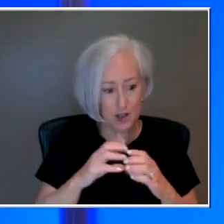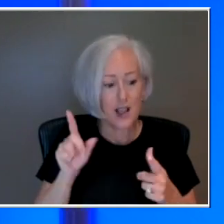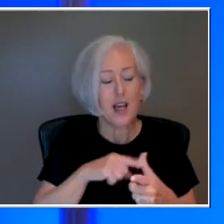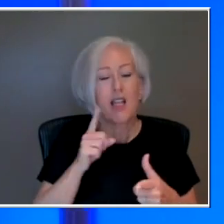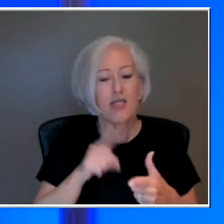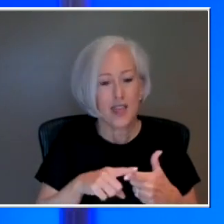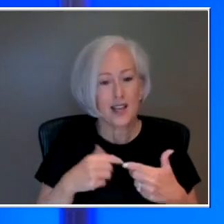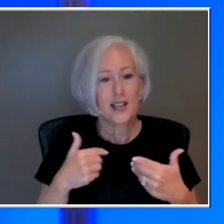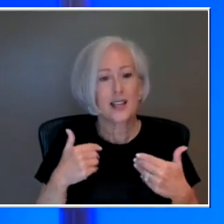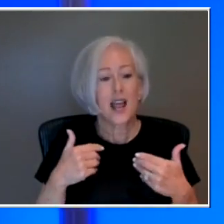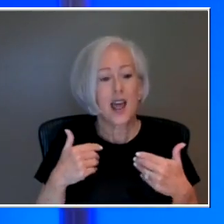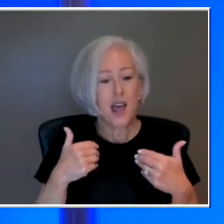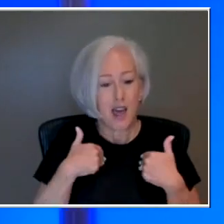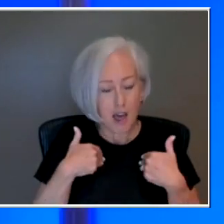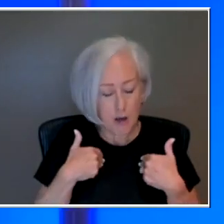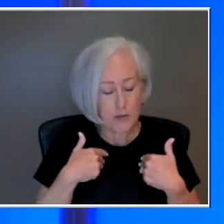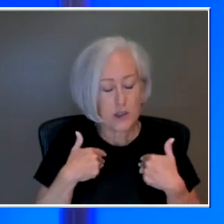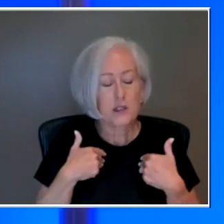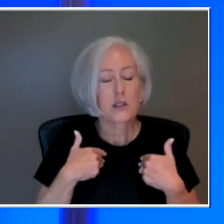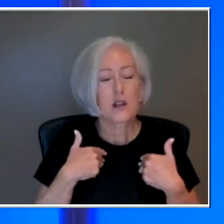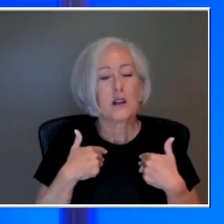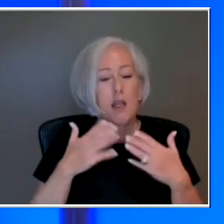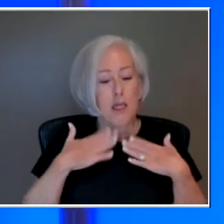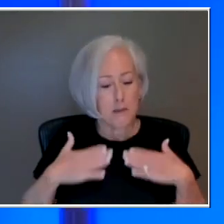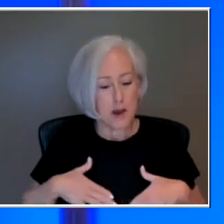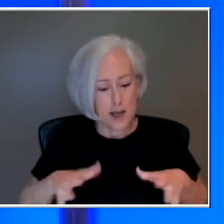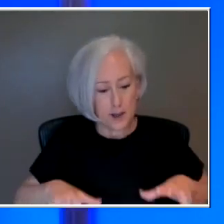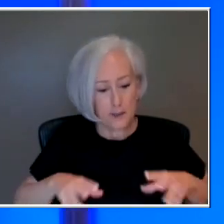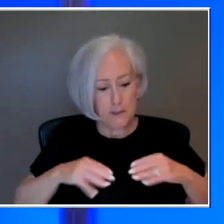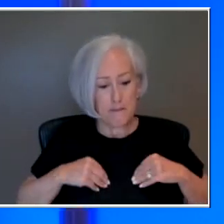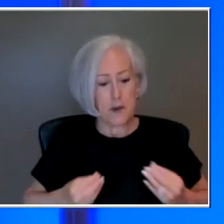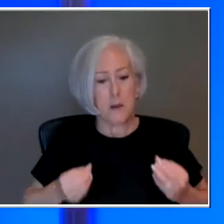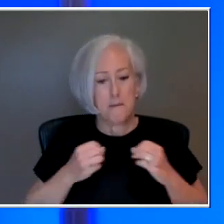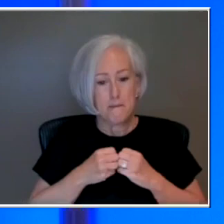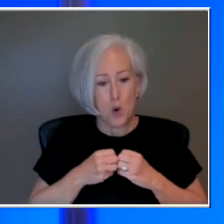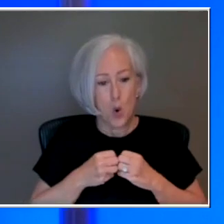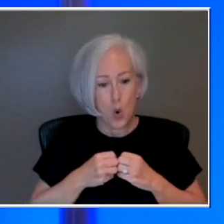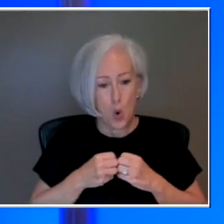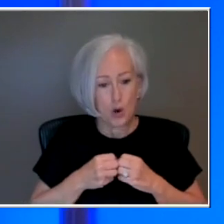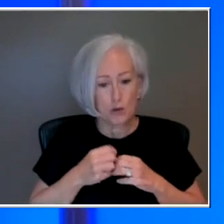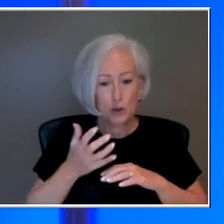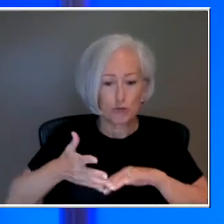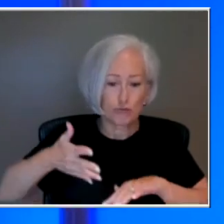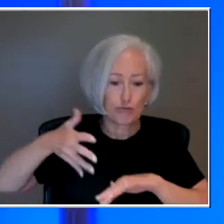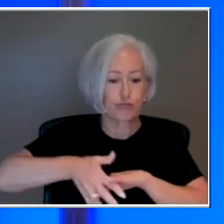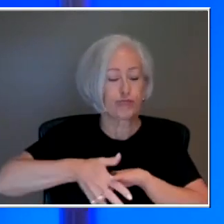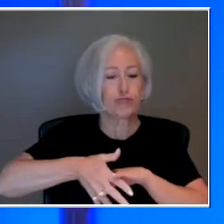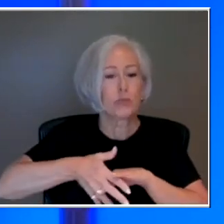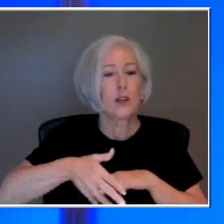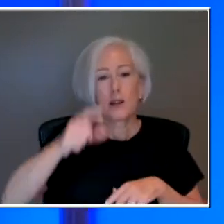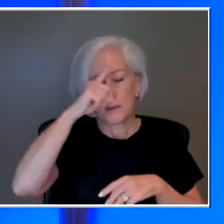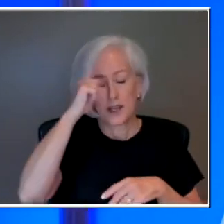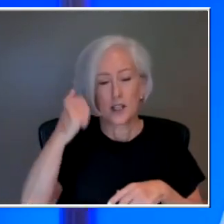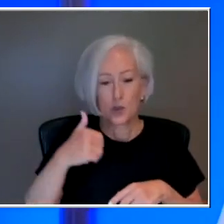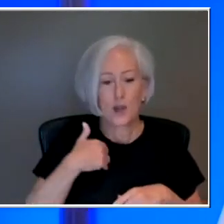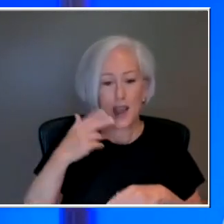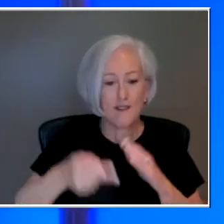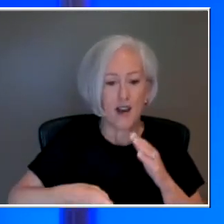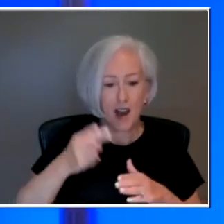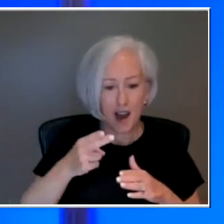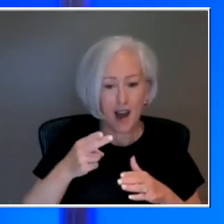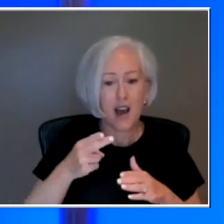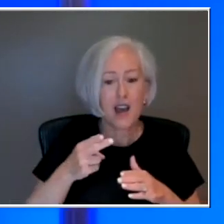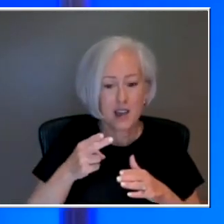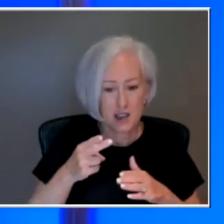into the patient's body. And because we have these high-risk mutations, we want the donor cells to do